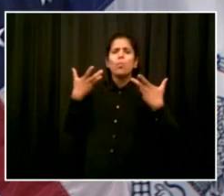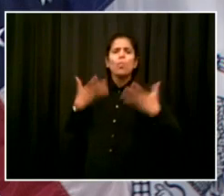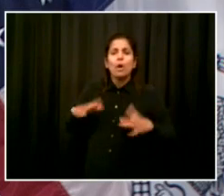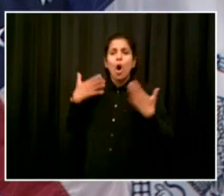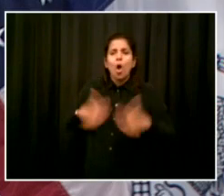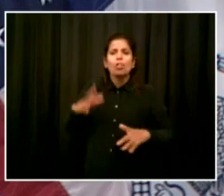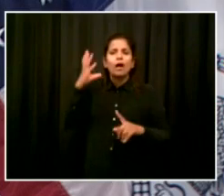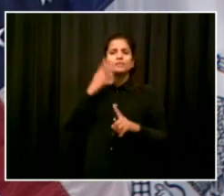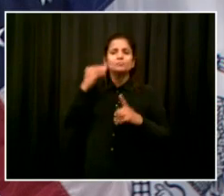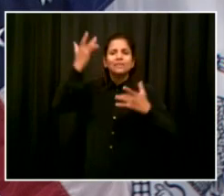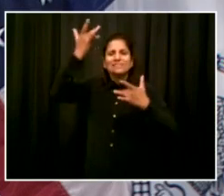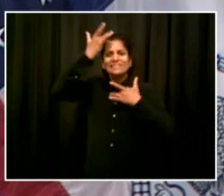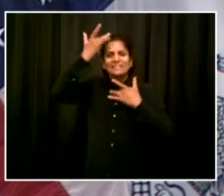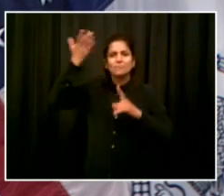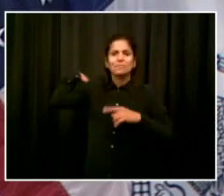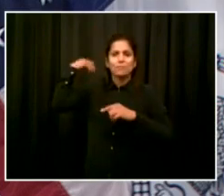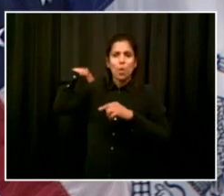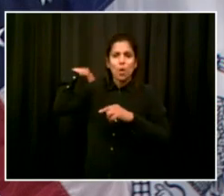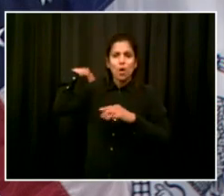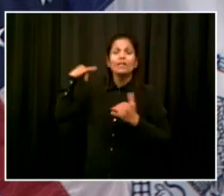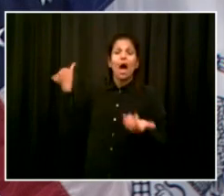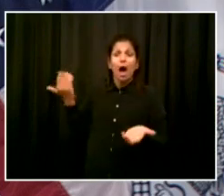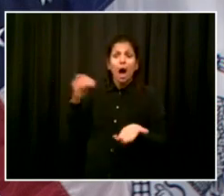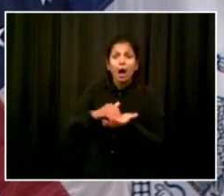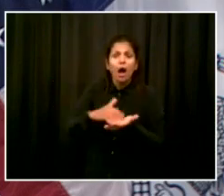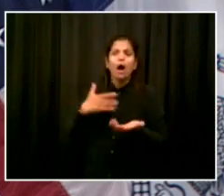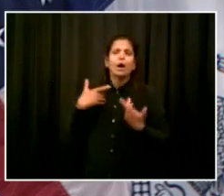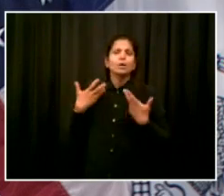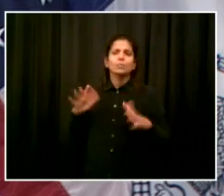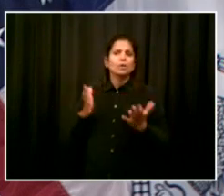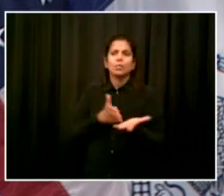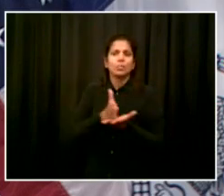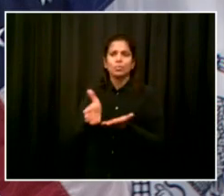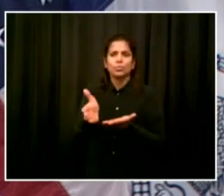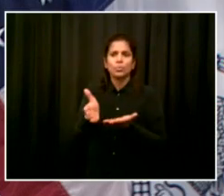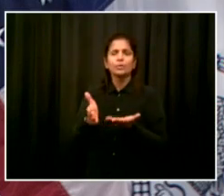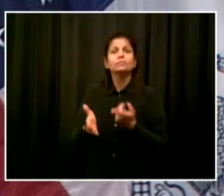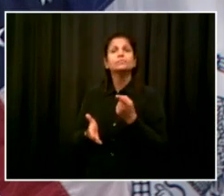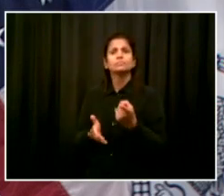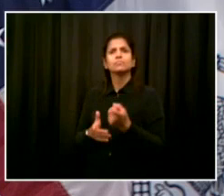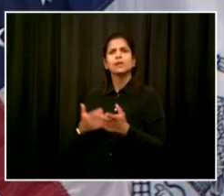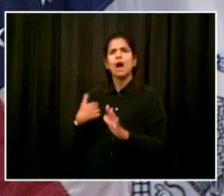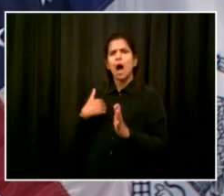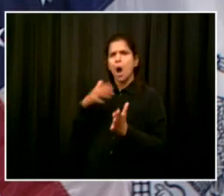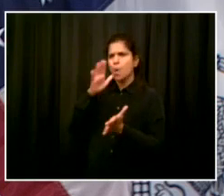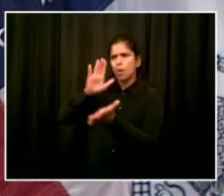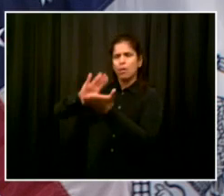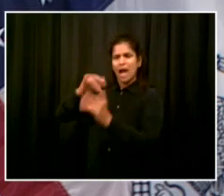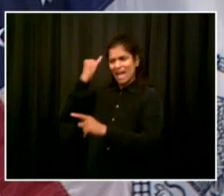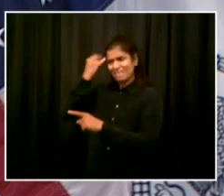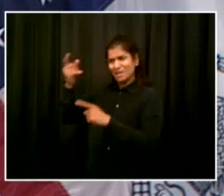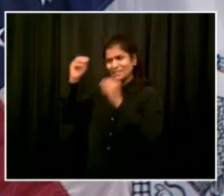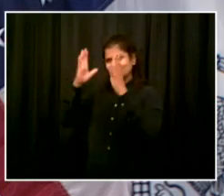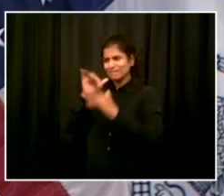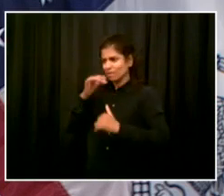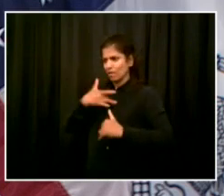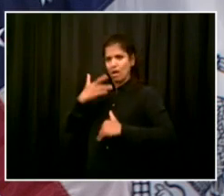of our educators who will not be able for health reasons to be in school, and those educators will be devoted to our remote